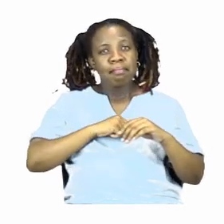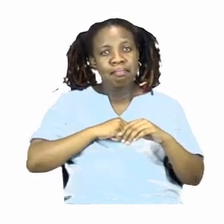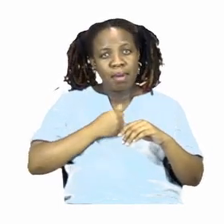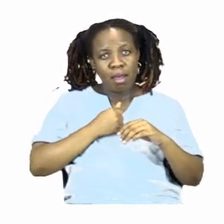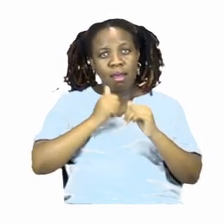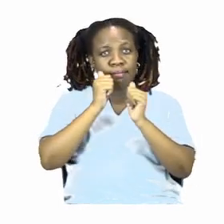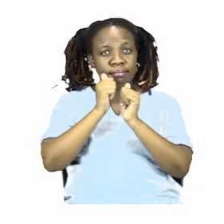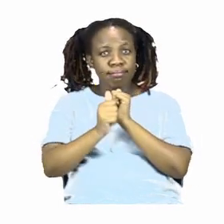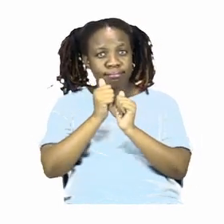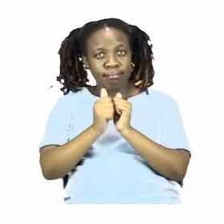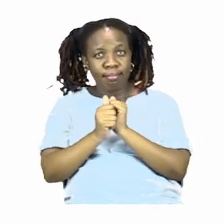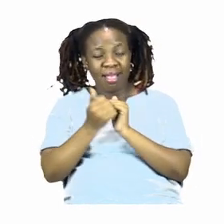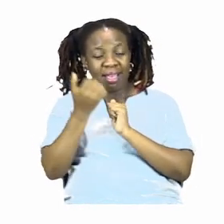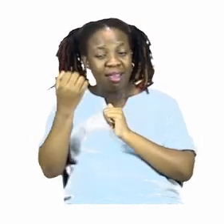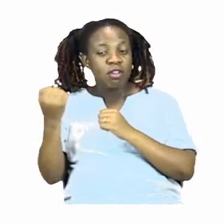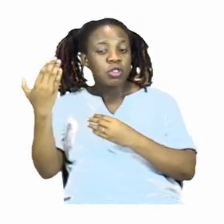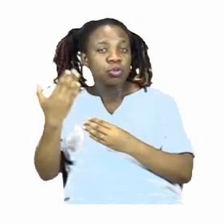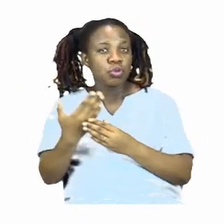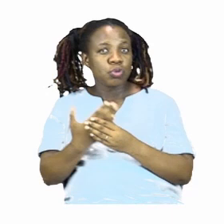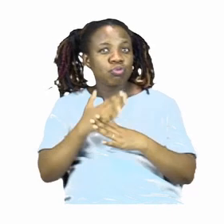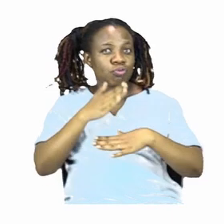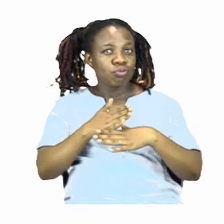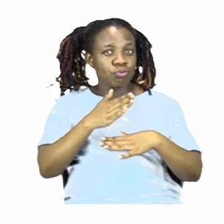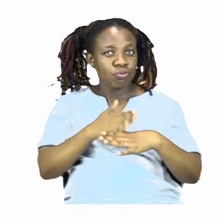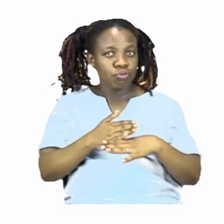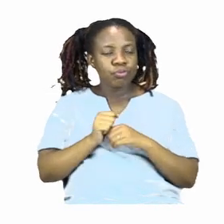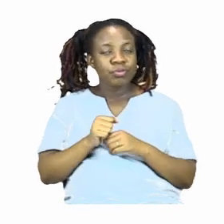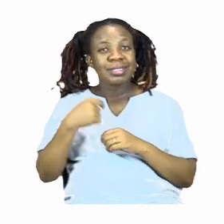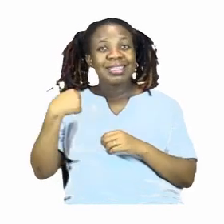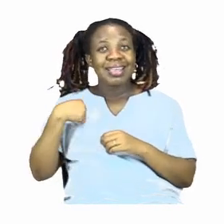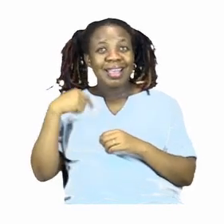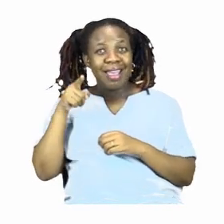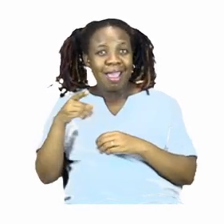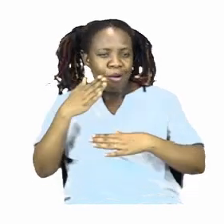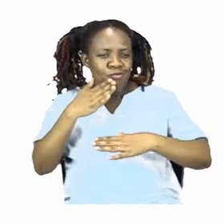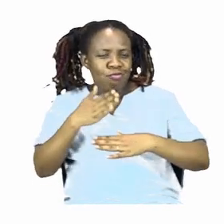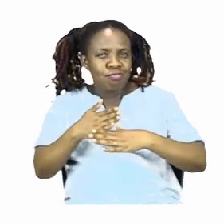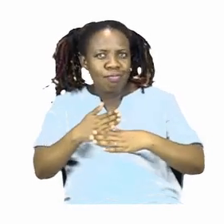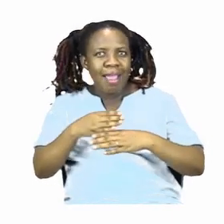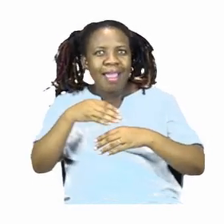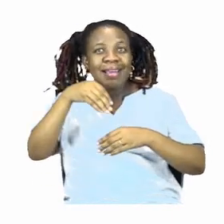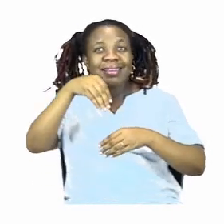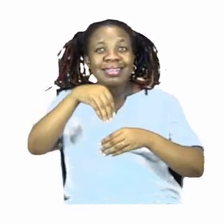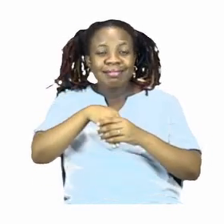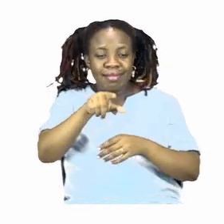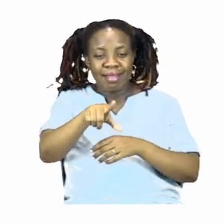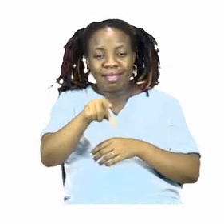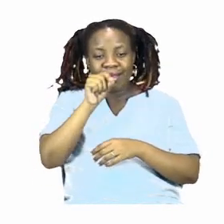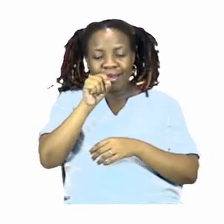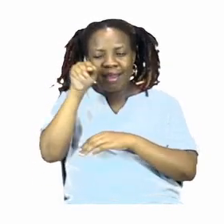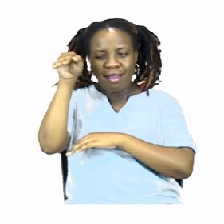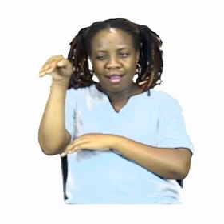job. He works in the evening. All right, now boys and girls, if you are not